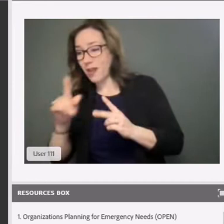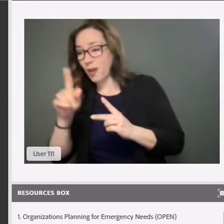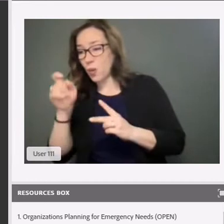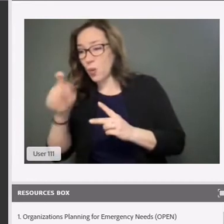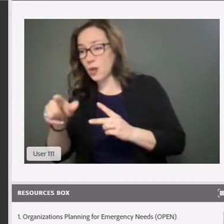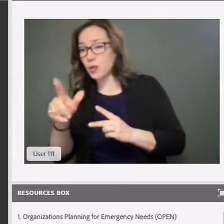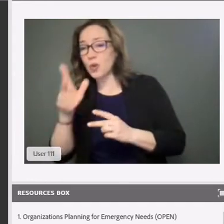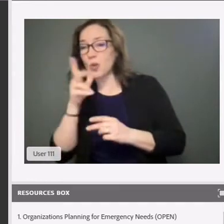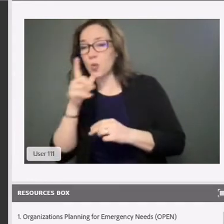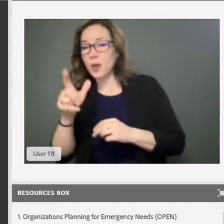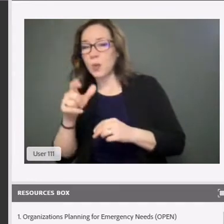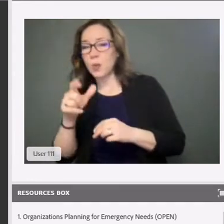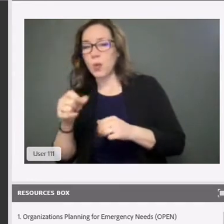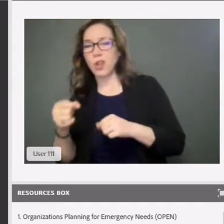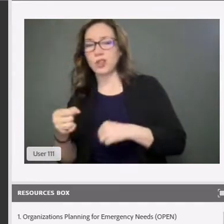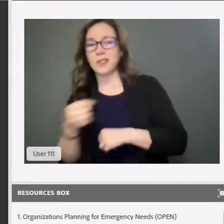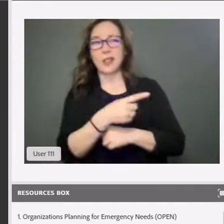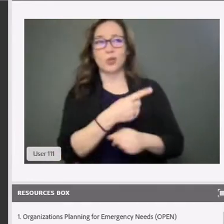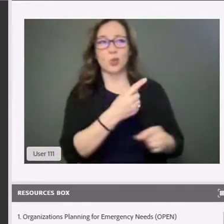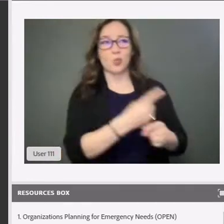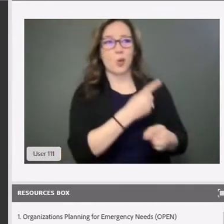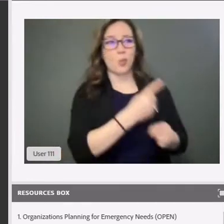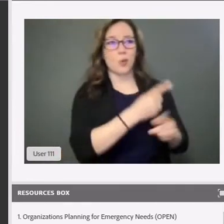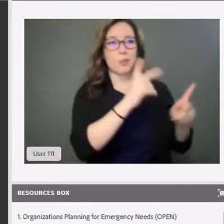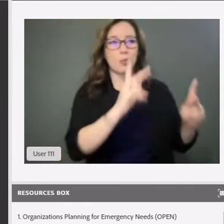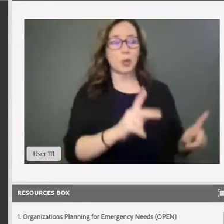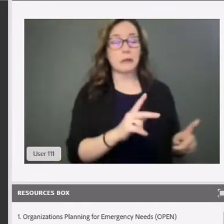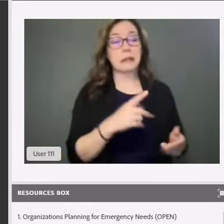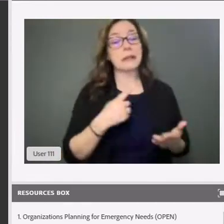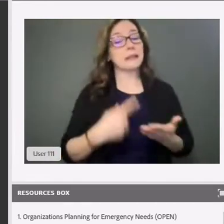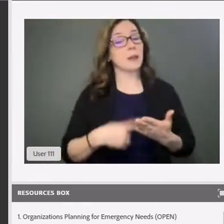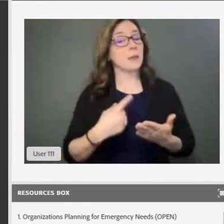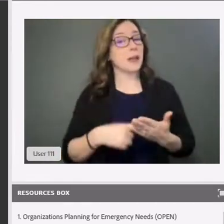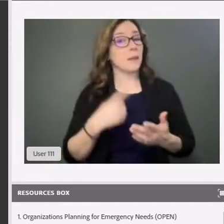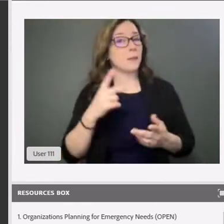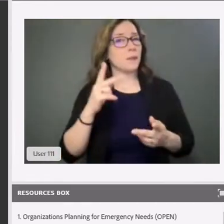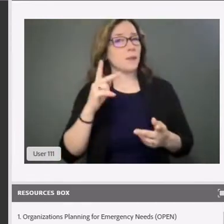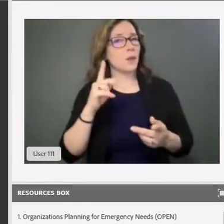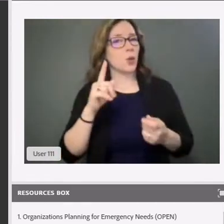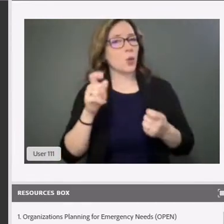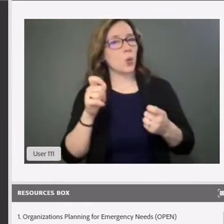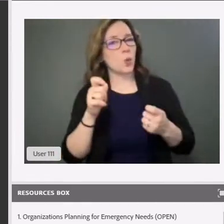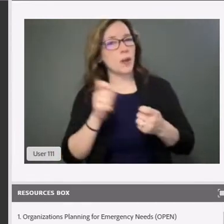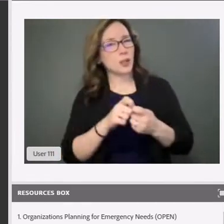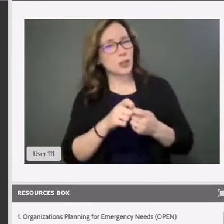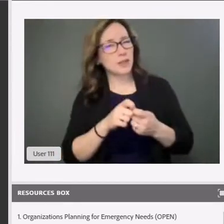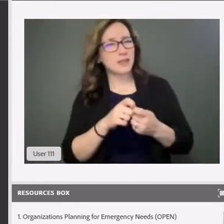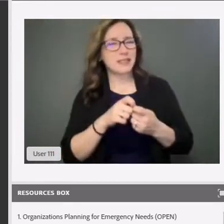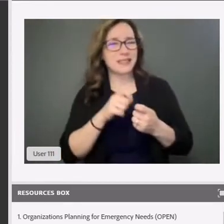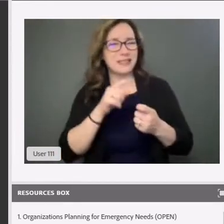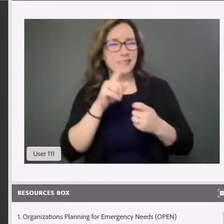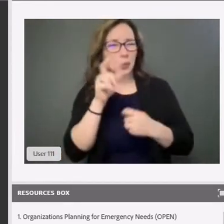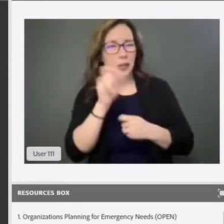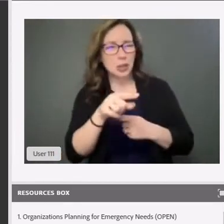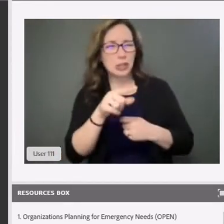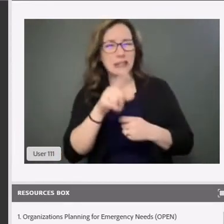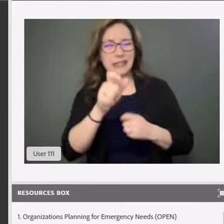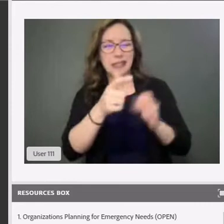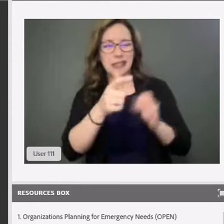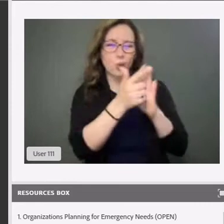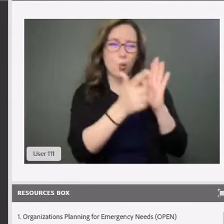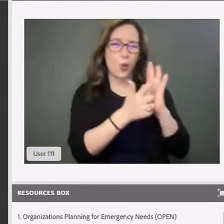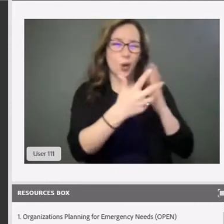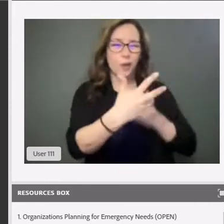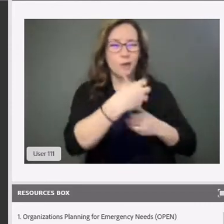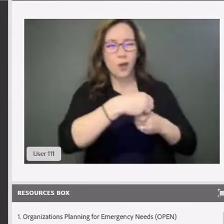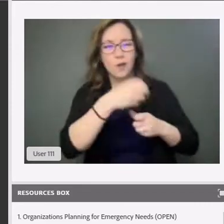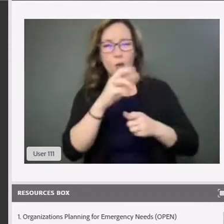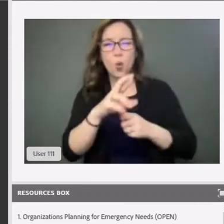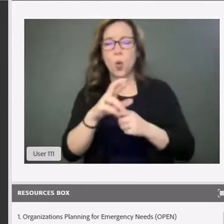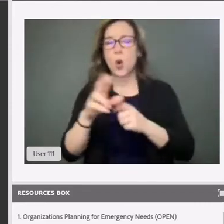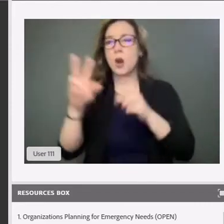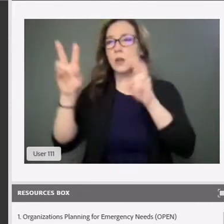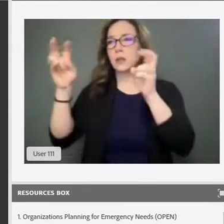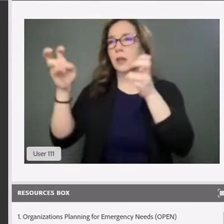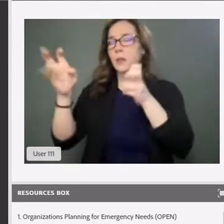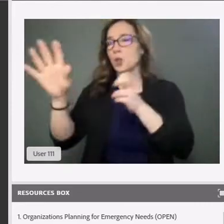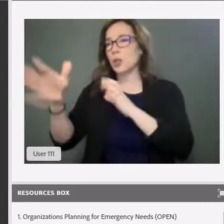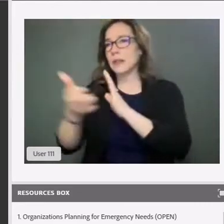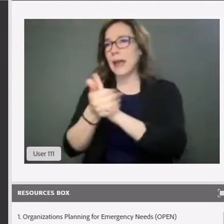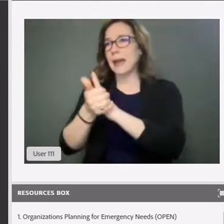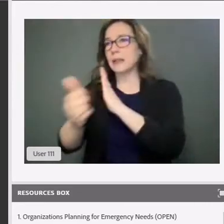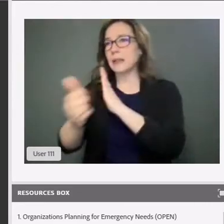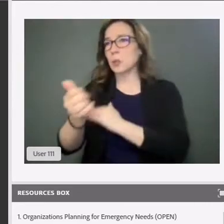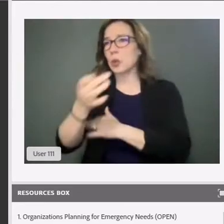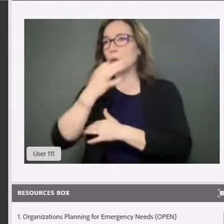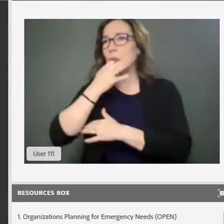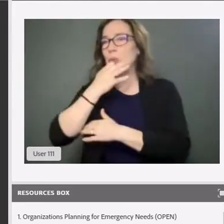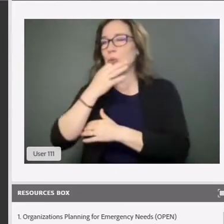we will route it appropriately, because sometimes those questions, you might need to get a lawyer involved, it might take a couple of other subject matter experts that are on